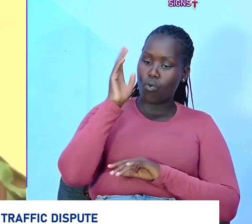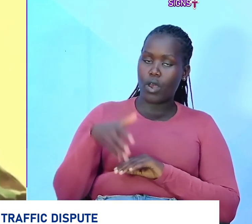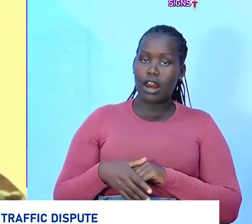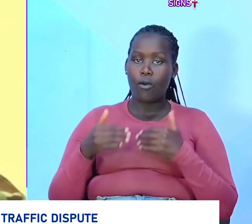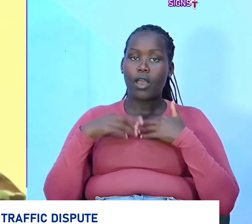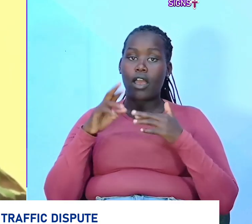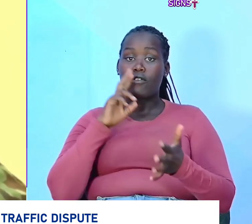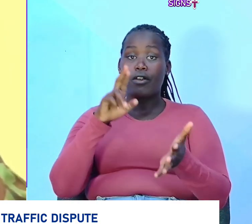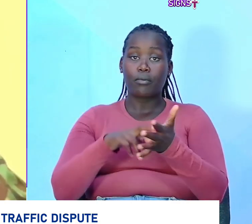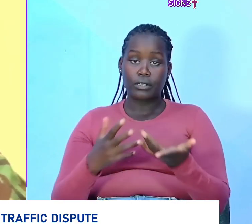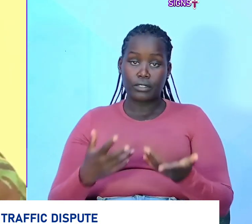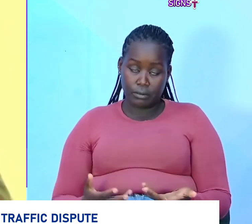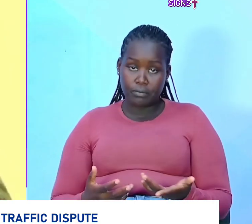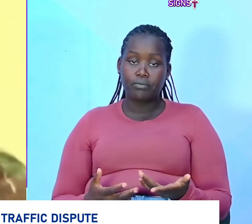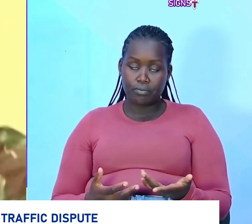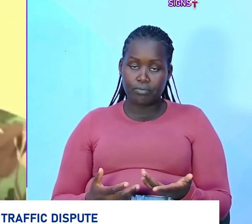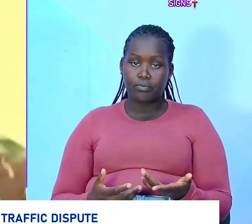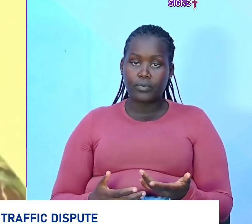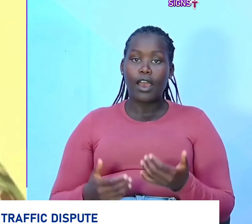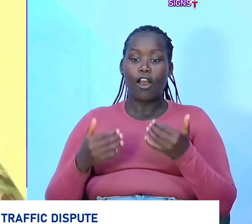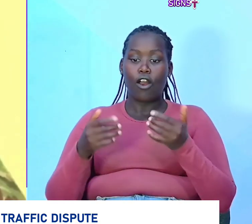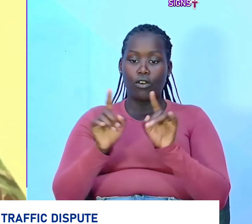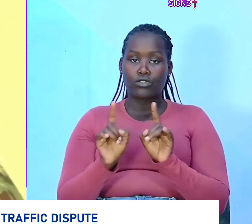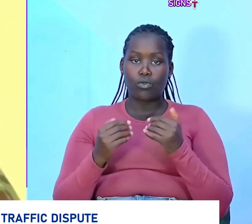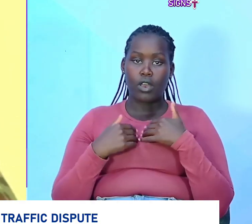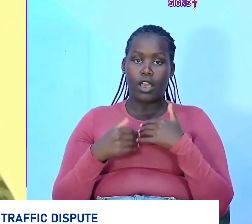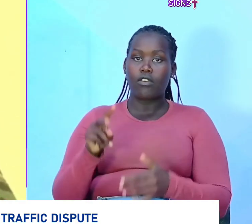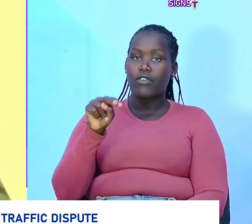IPOA na tuko na DIG ama IG.